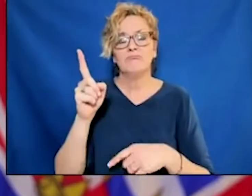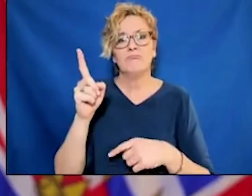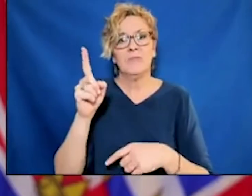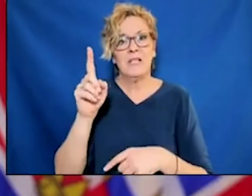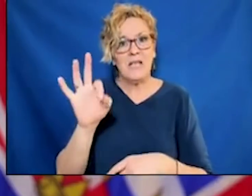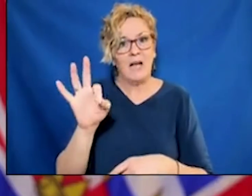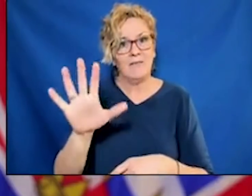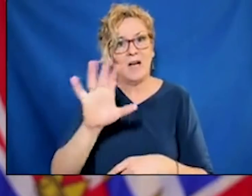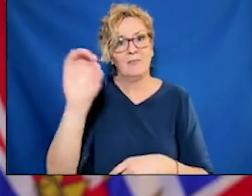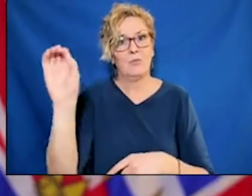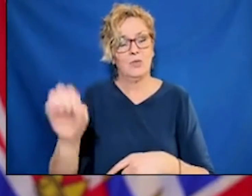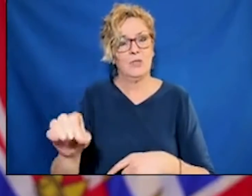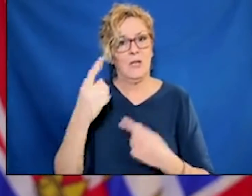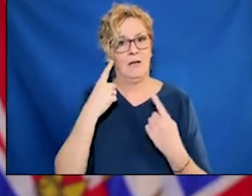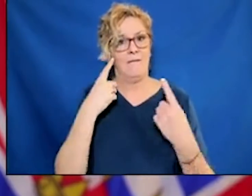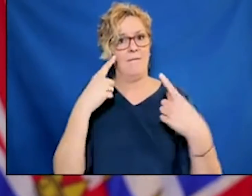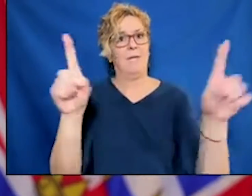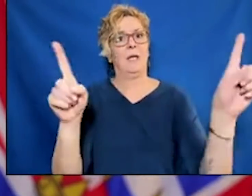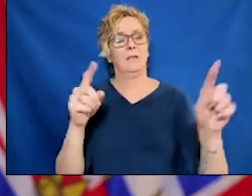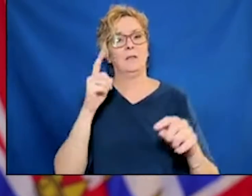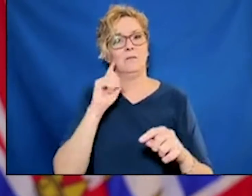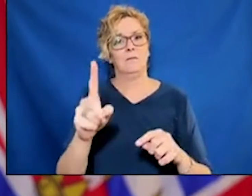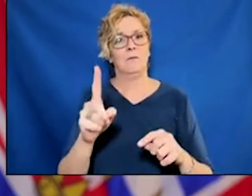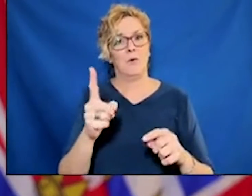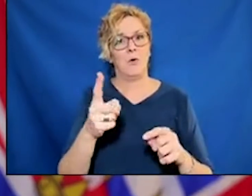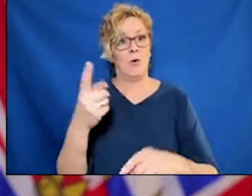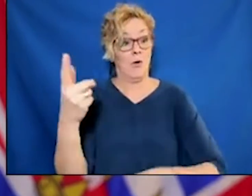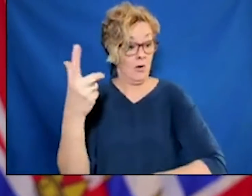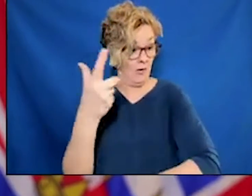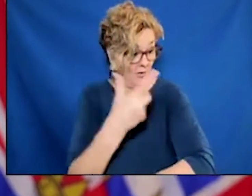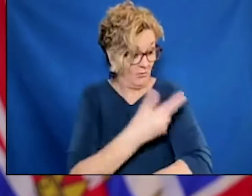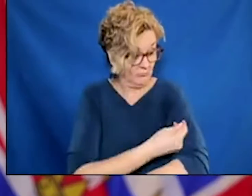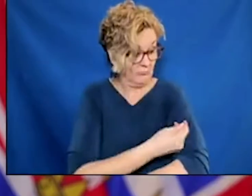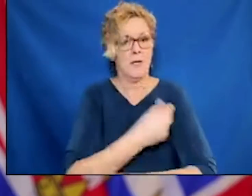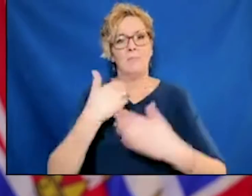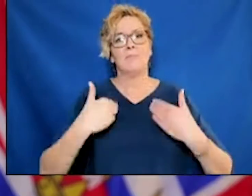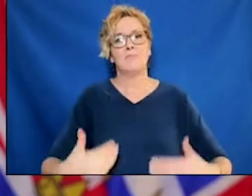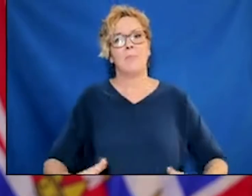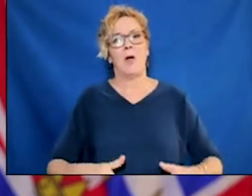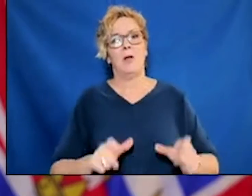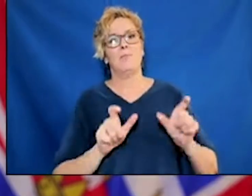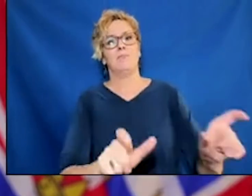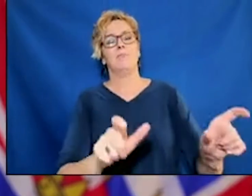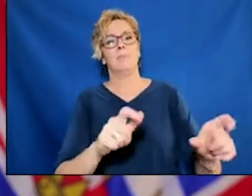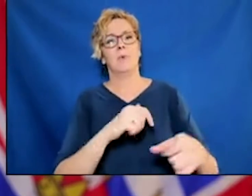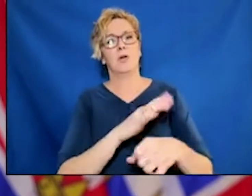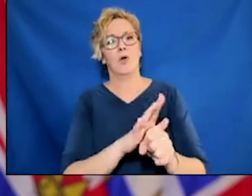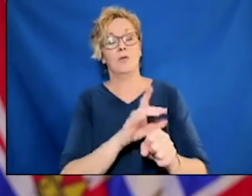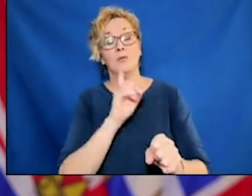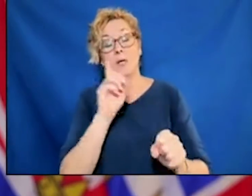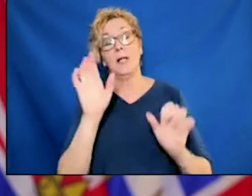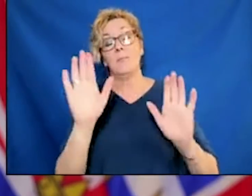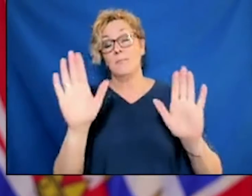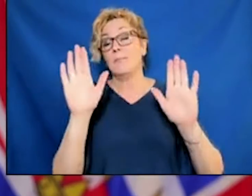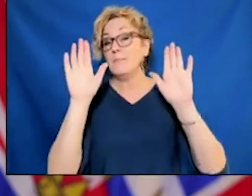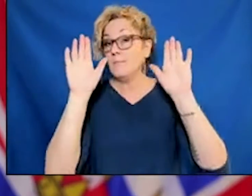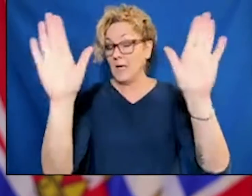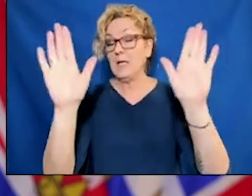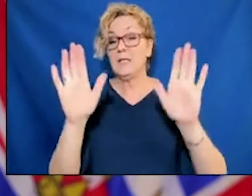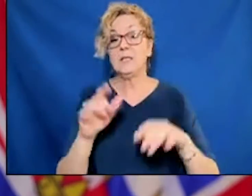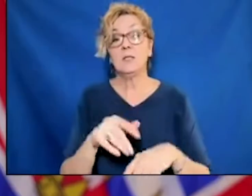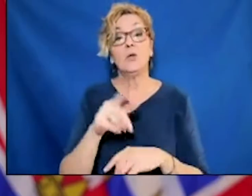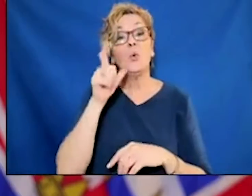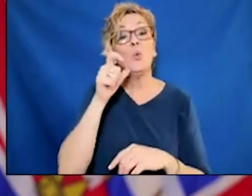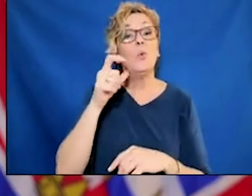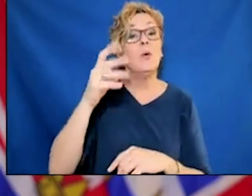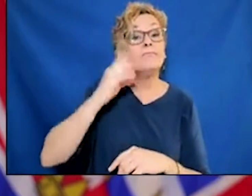preventing people from having severe illness and dying from COVID-19. This is amazing to all of